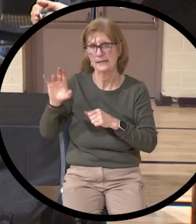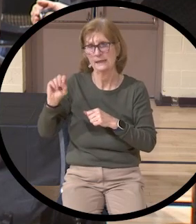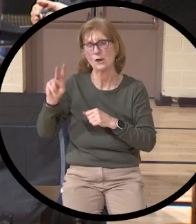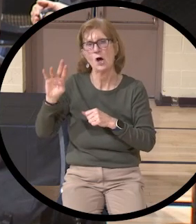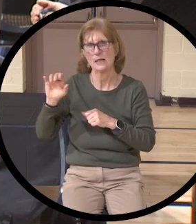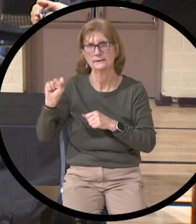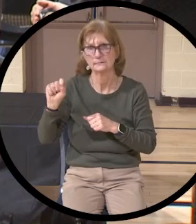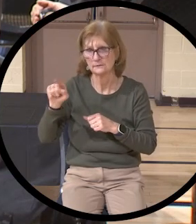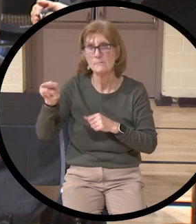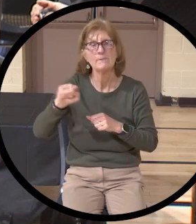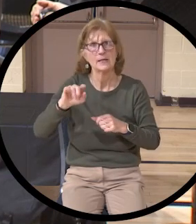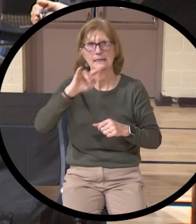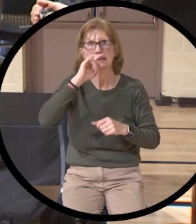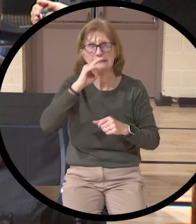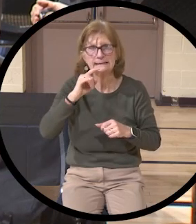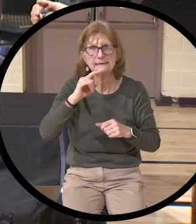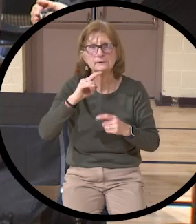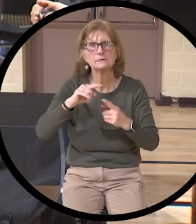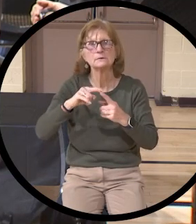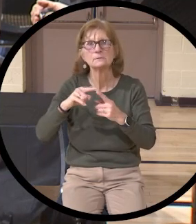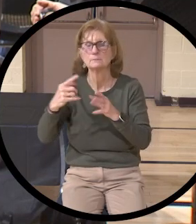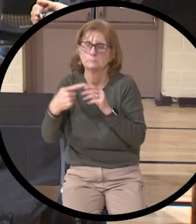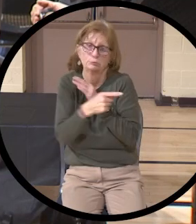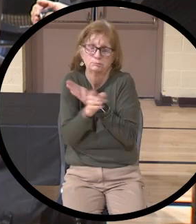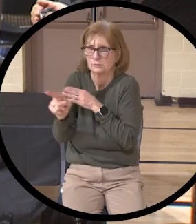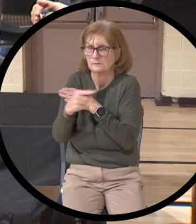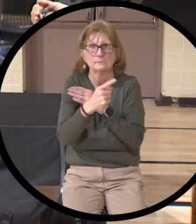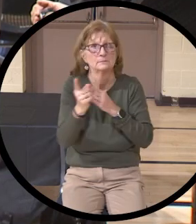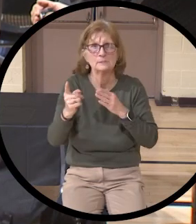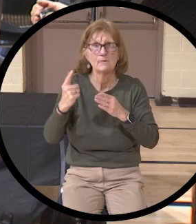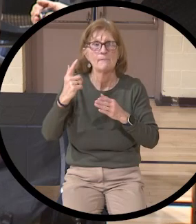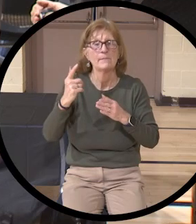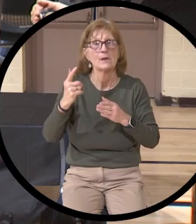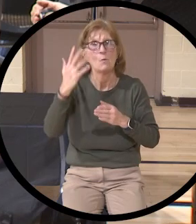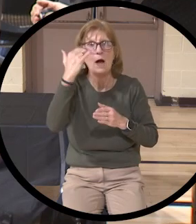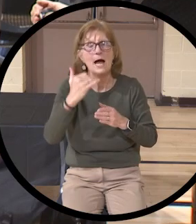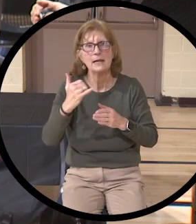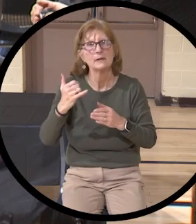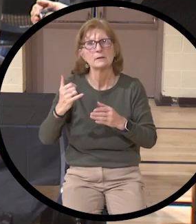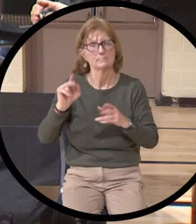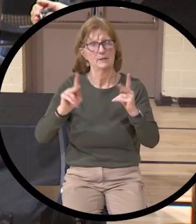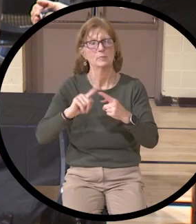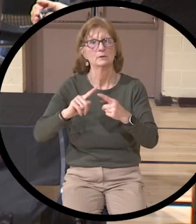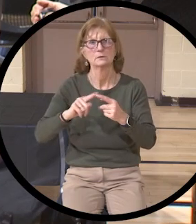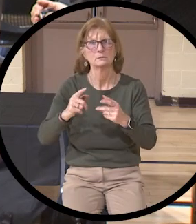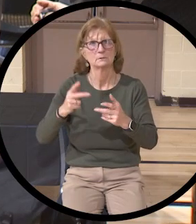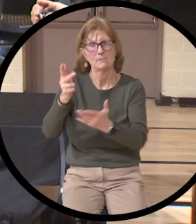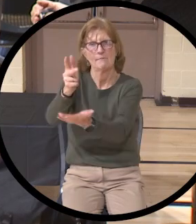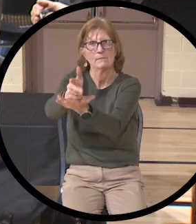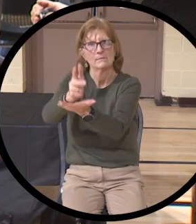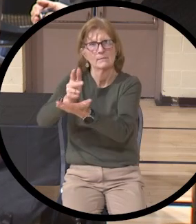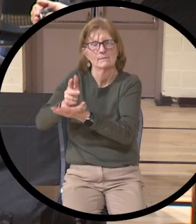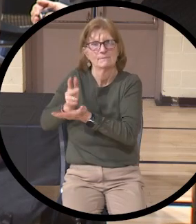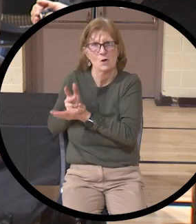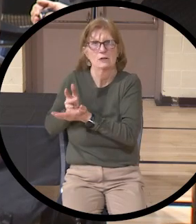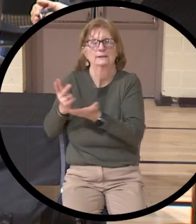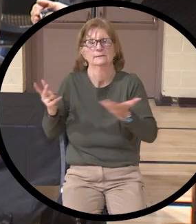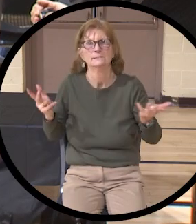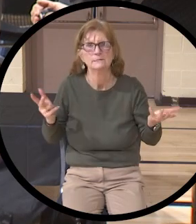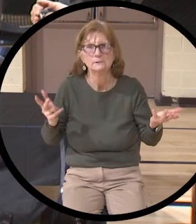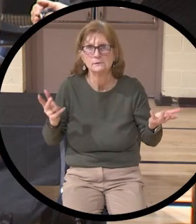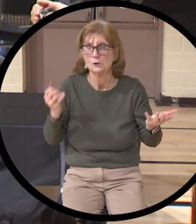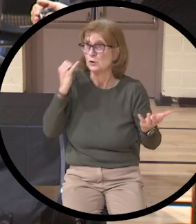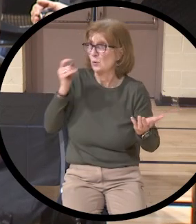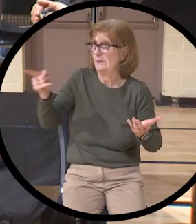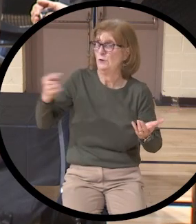Kids crossing between cars because people parking all over. We only have one line. If you take off